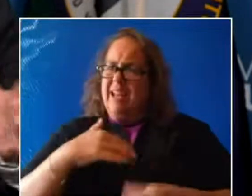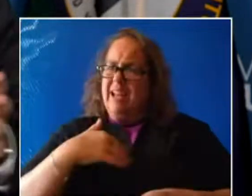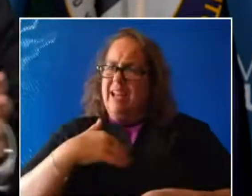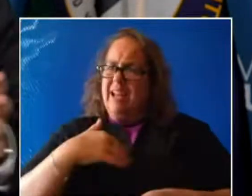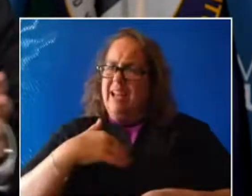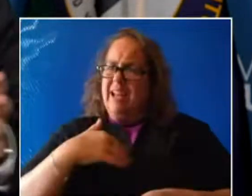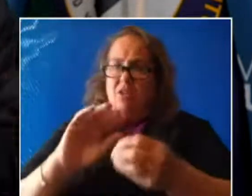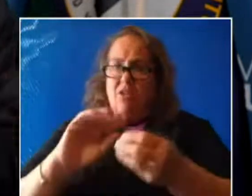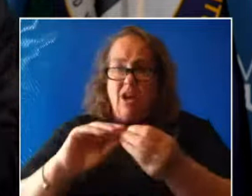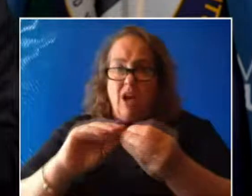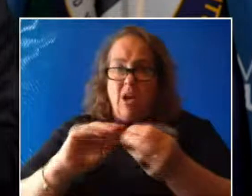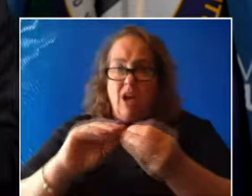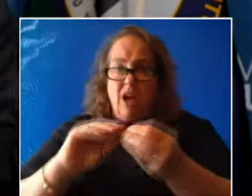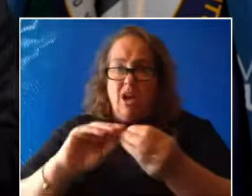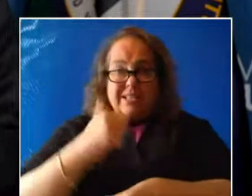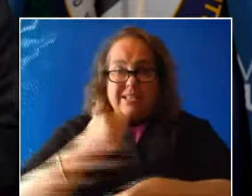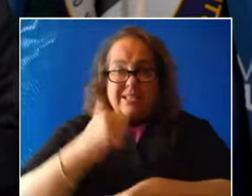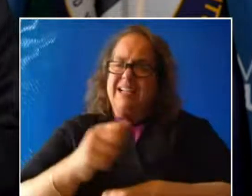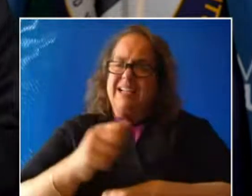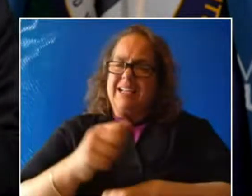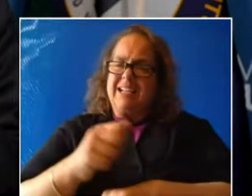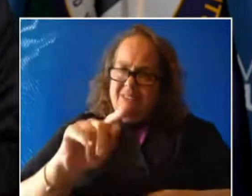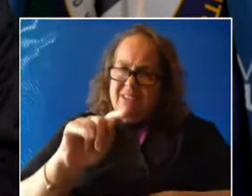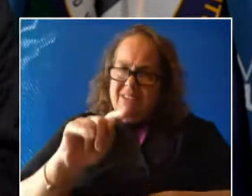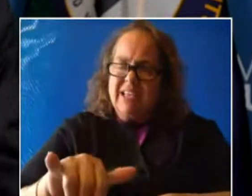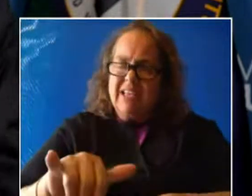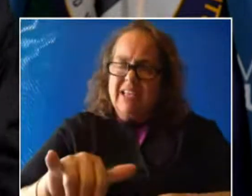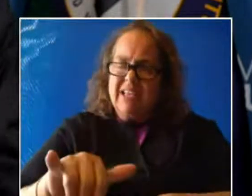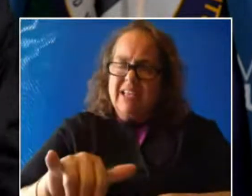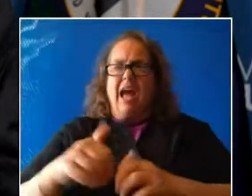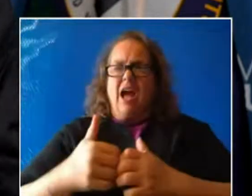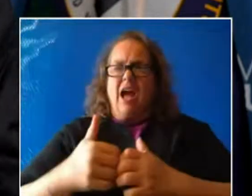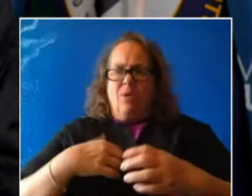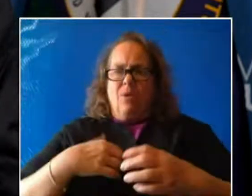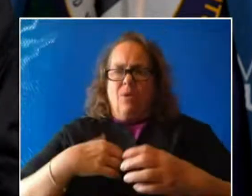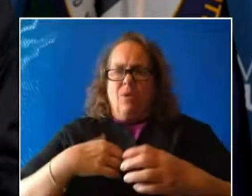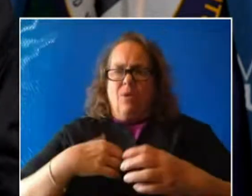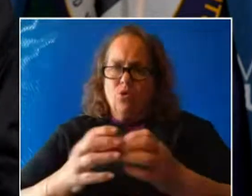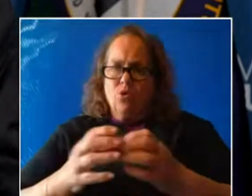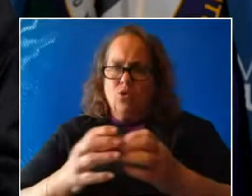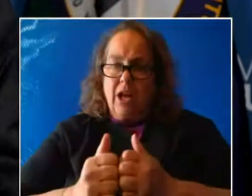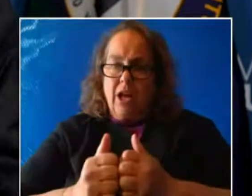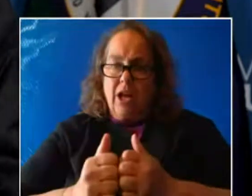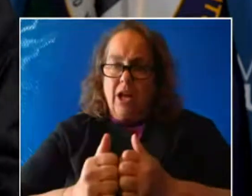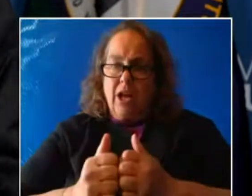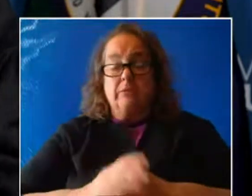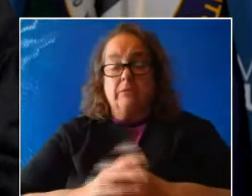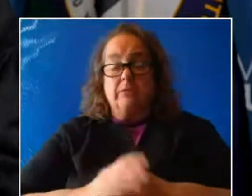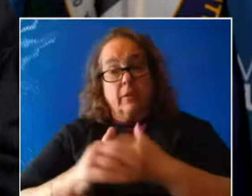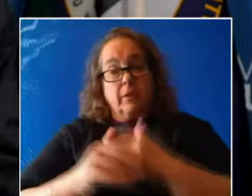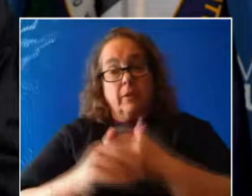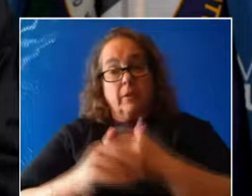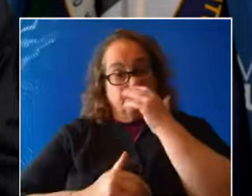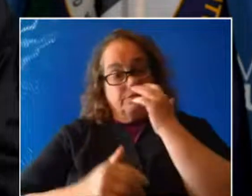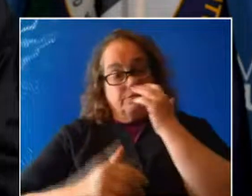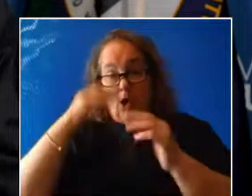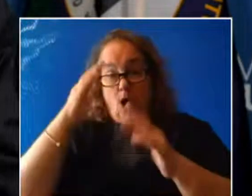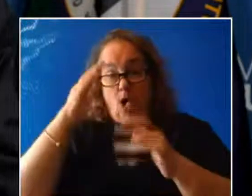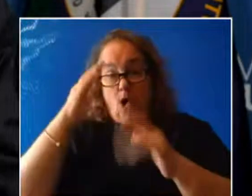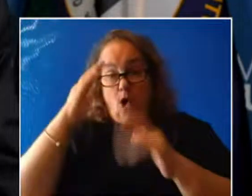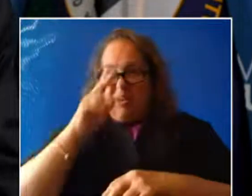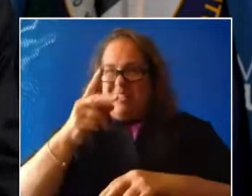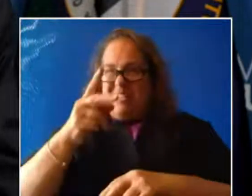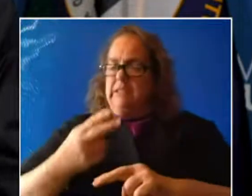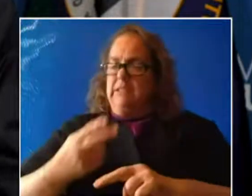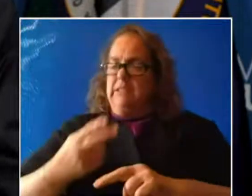able to be closer together. Now, we hope that, again, we will see an uptick, especially with the number of